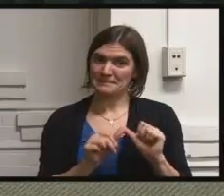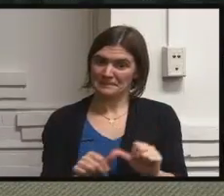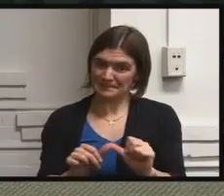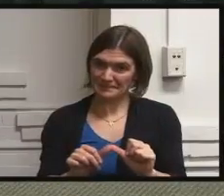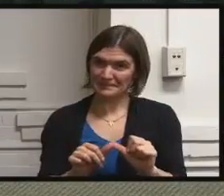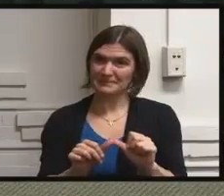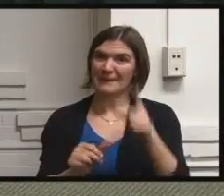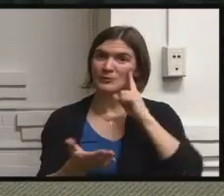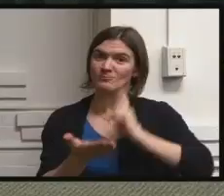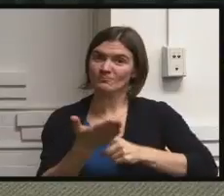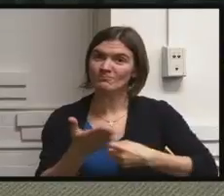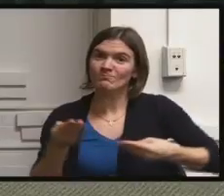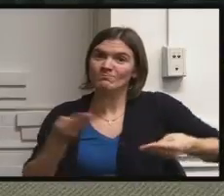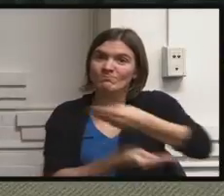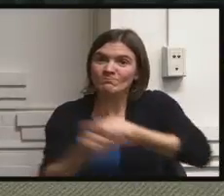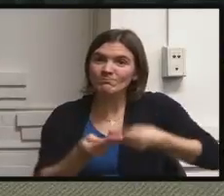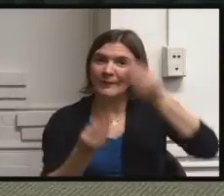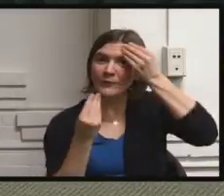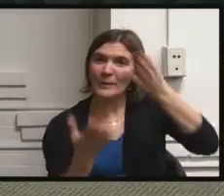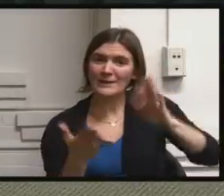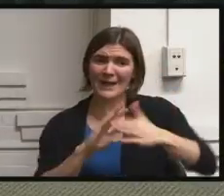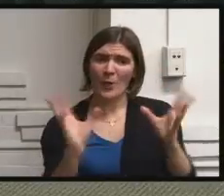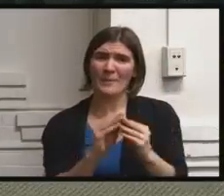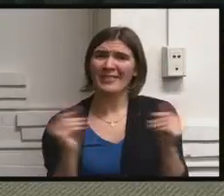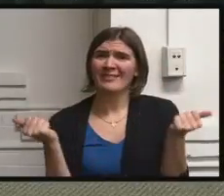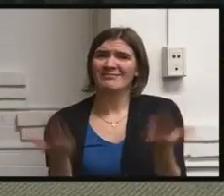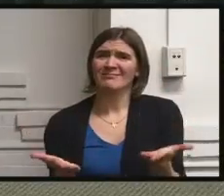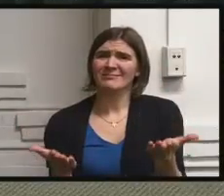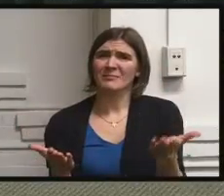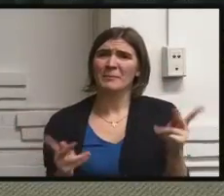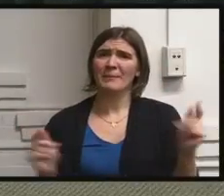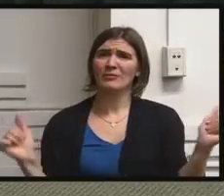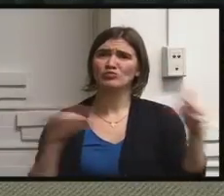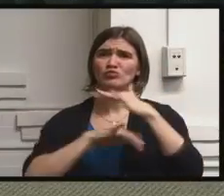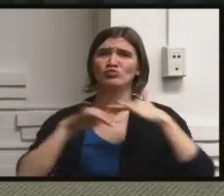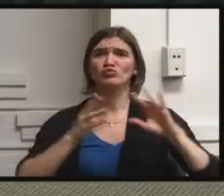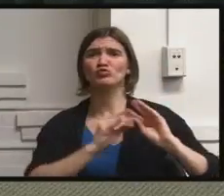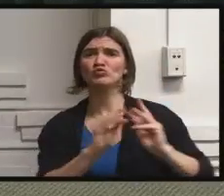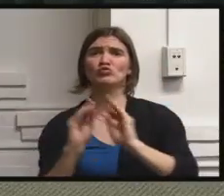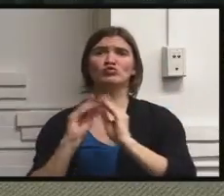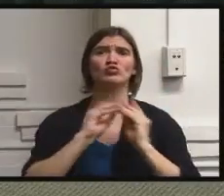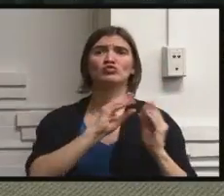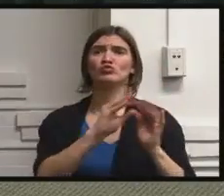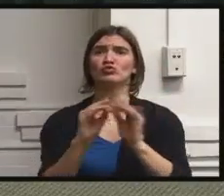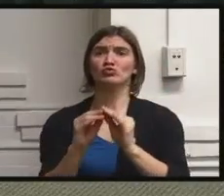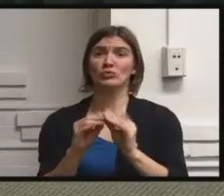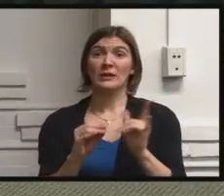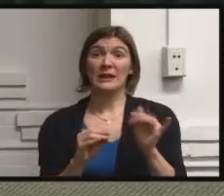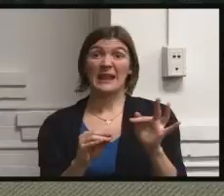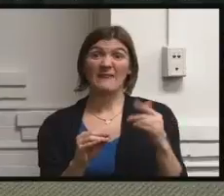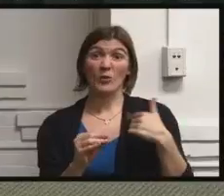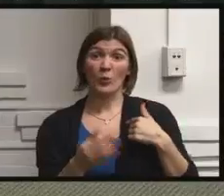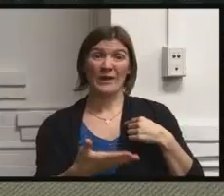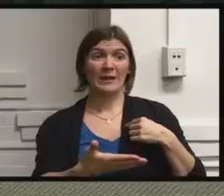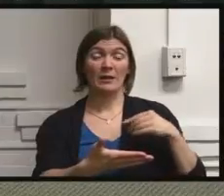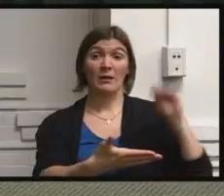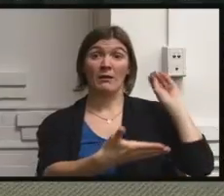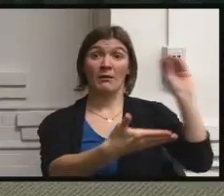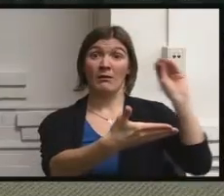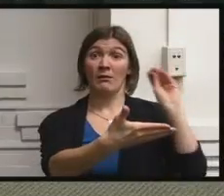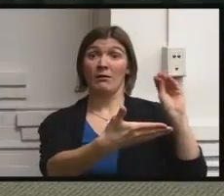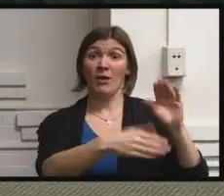discussion and information sharing function that the town meeting plays. And I'm worried about just putting a whole range of